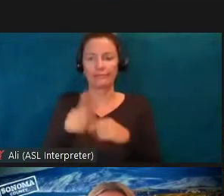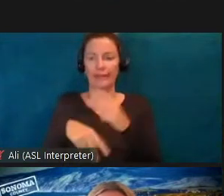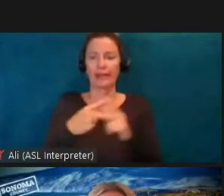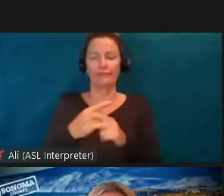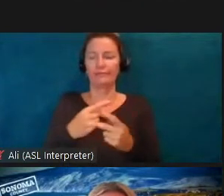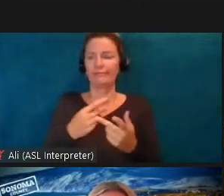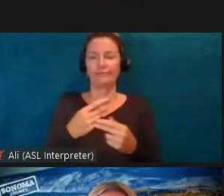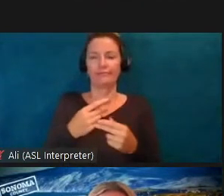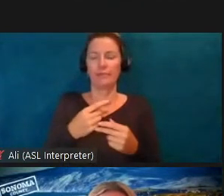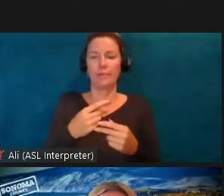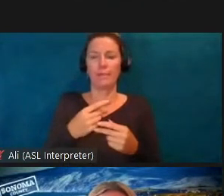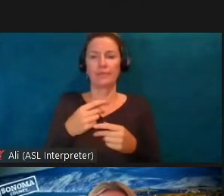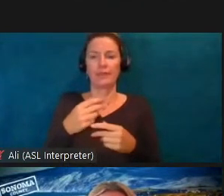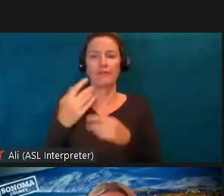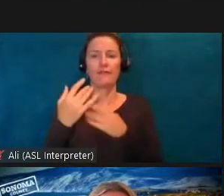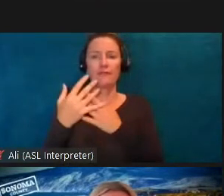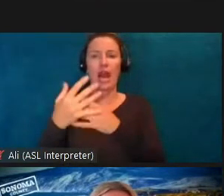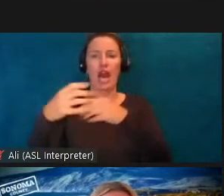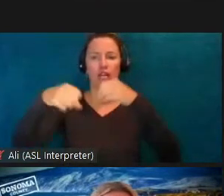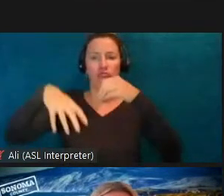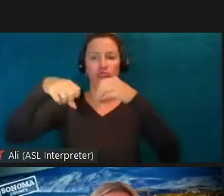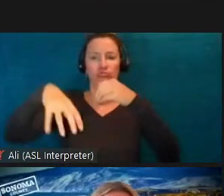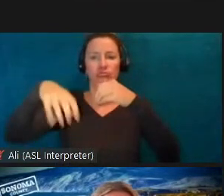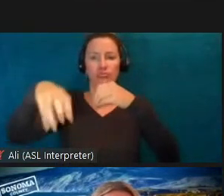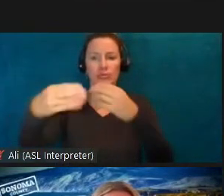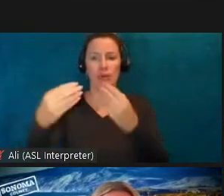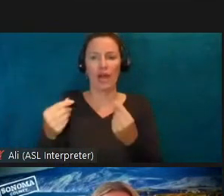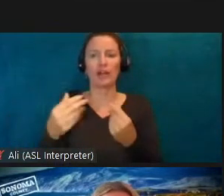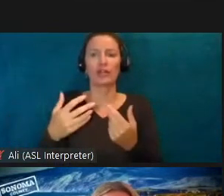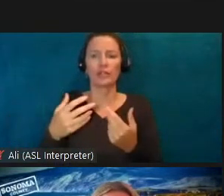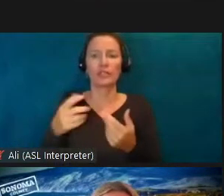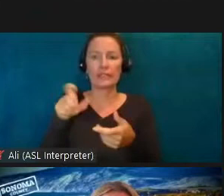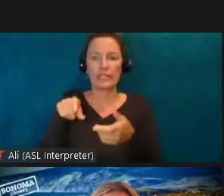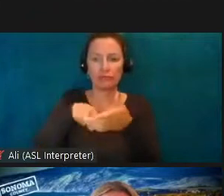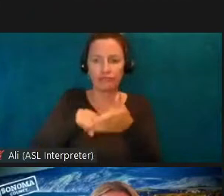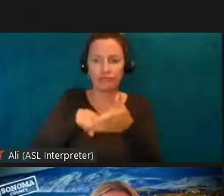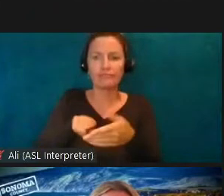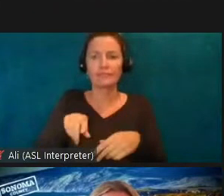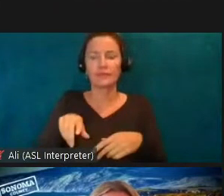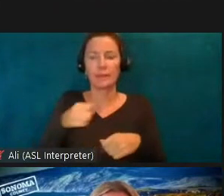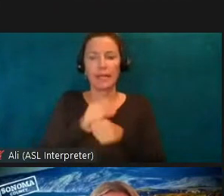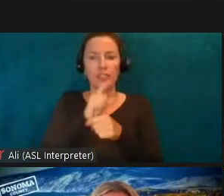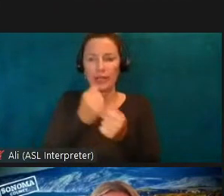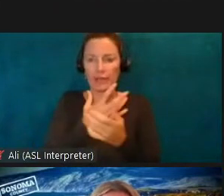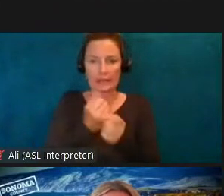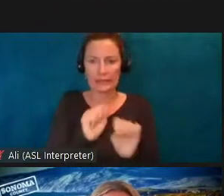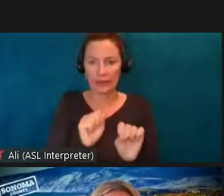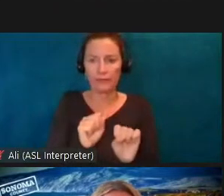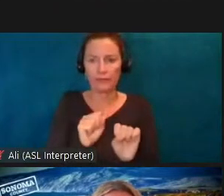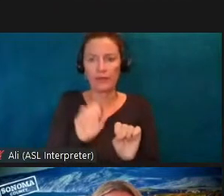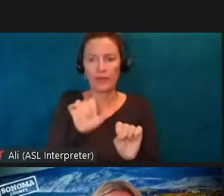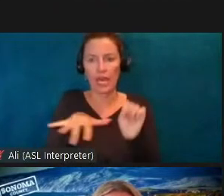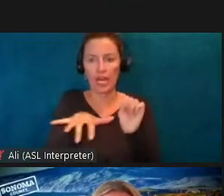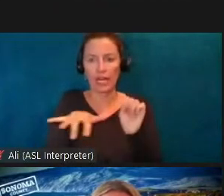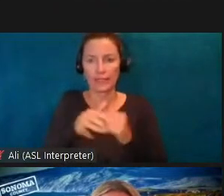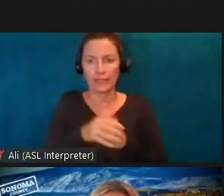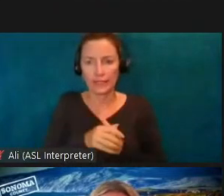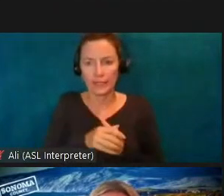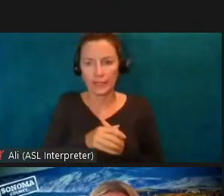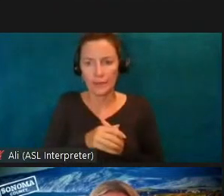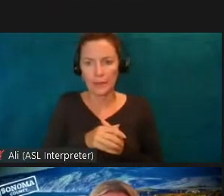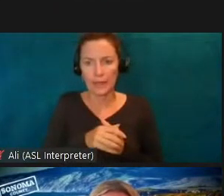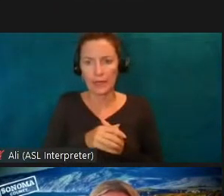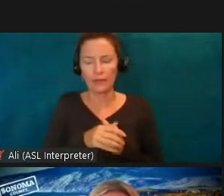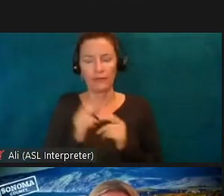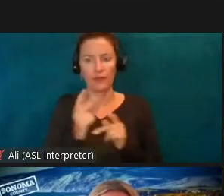that, different chemical basis that we're gonna have to take a look at, and trying to partner with the Army Corps of Engineers on how we